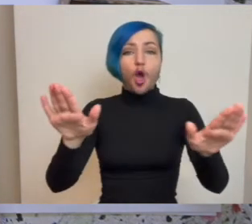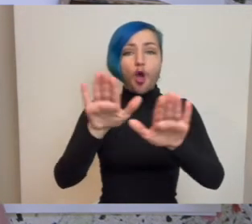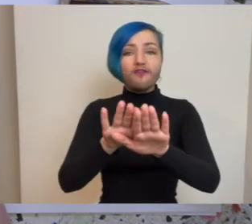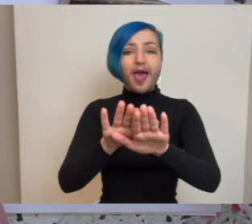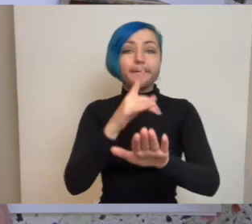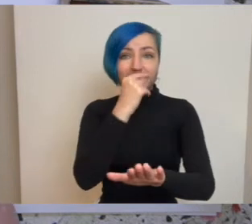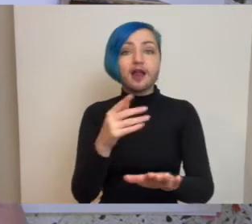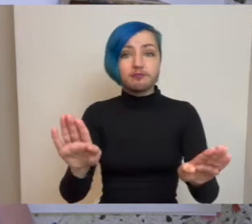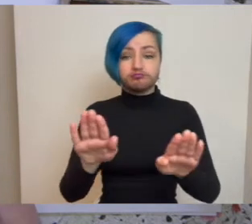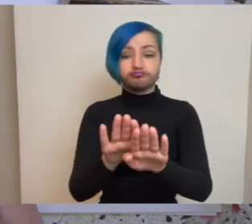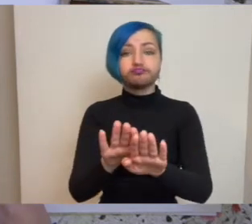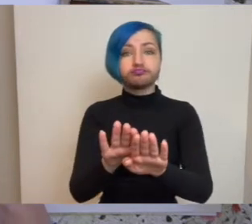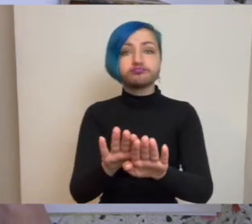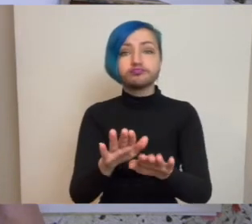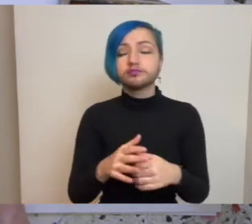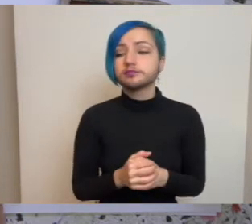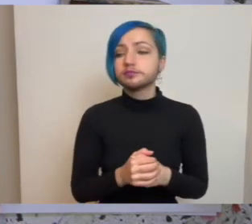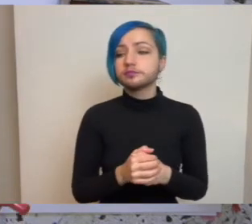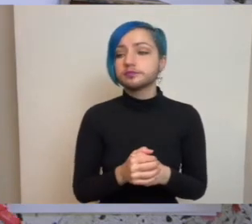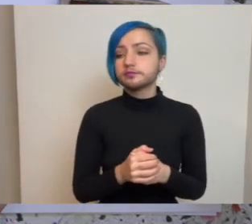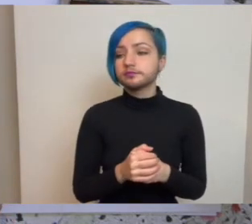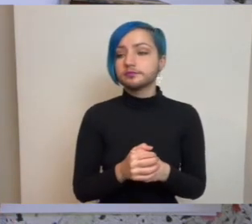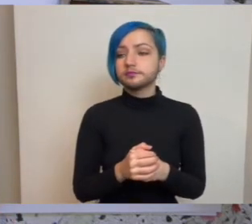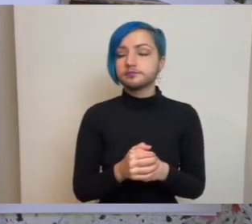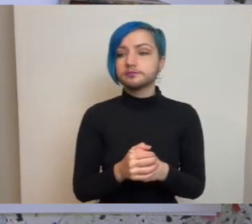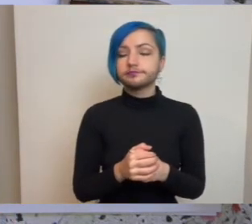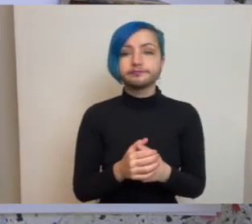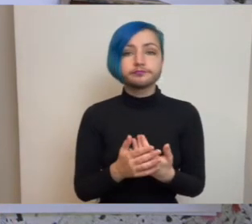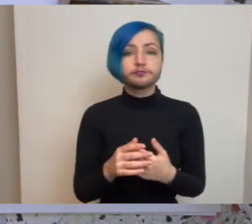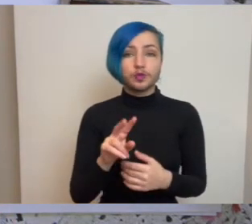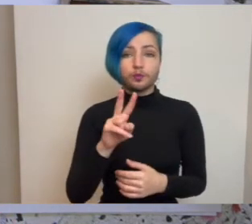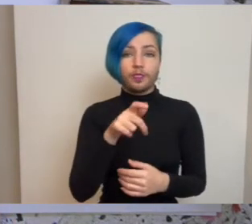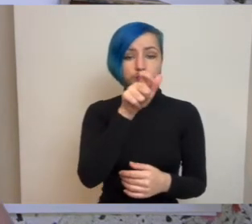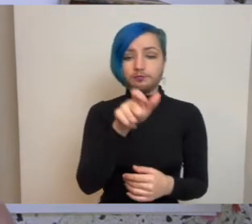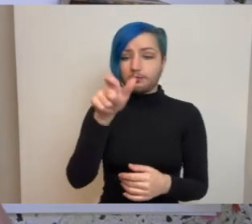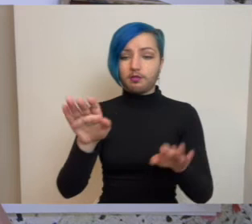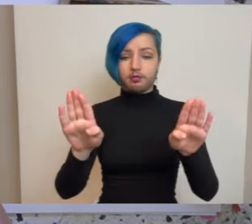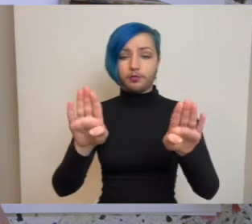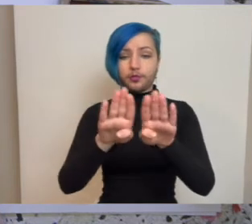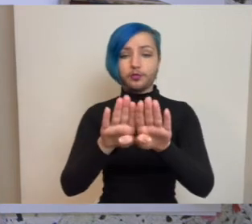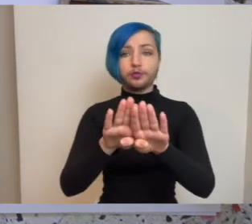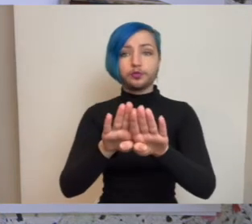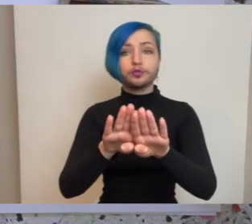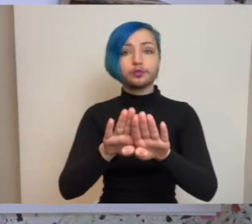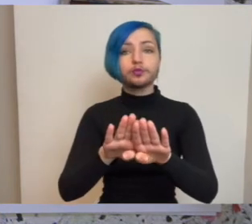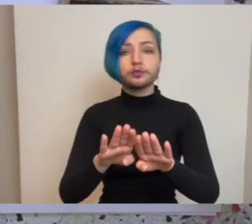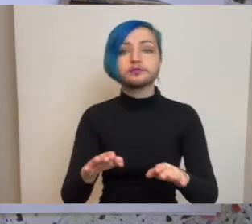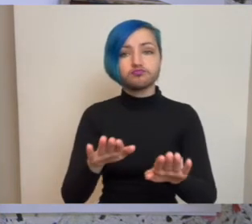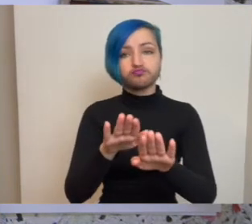see that the figures are overlapping, and that can help